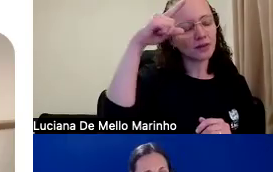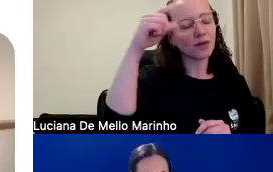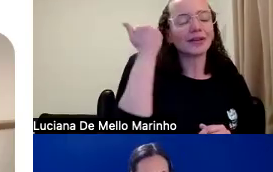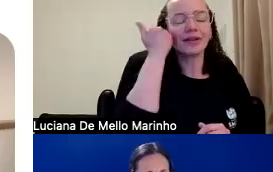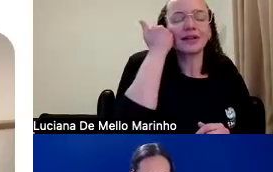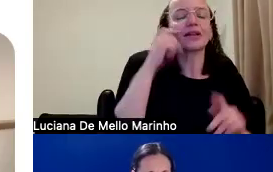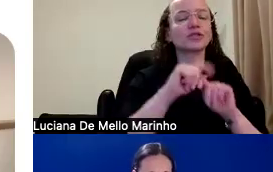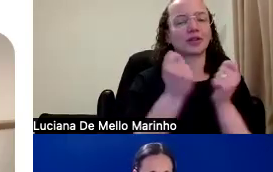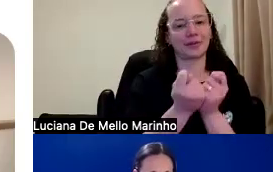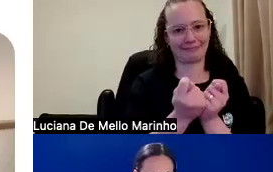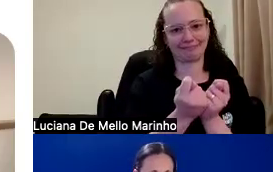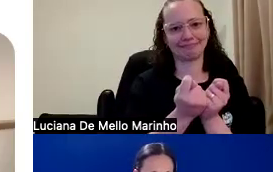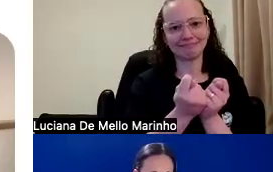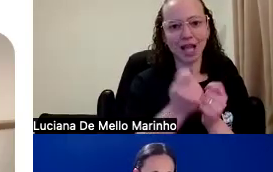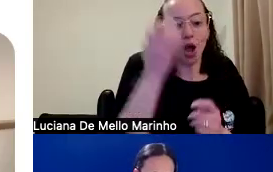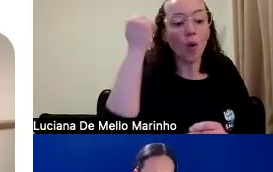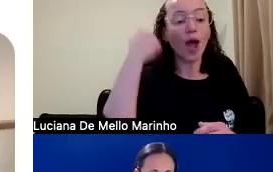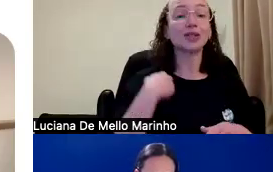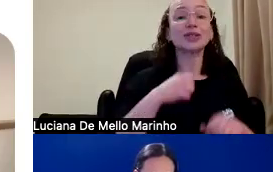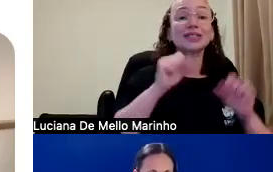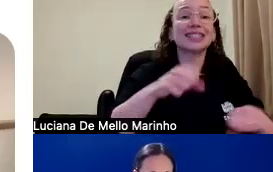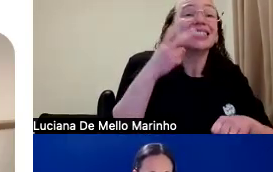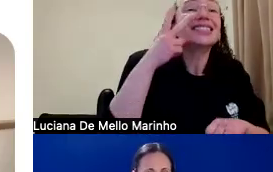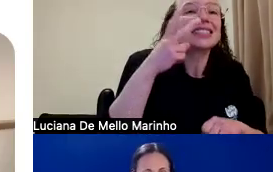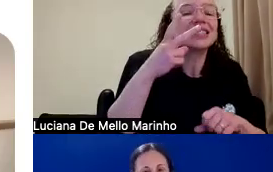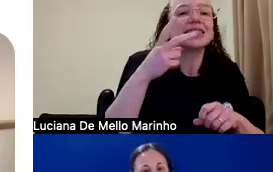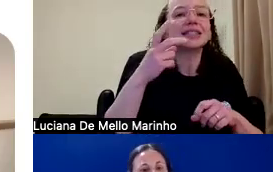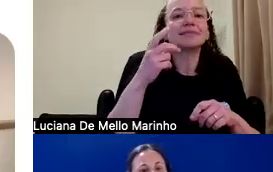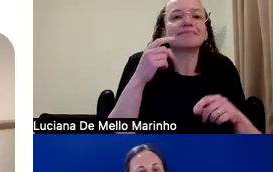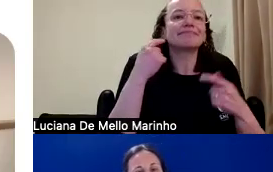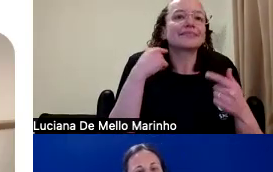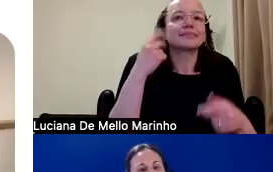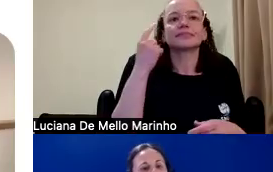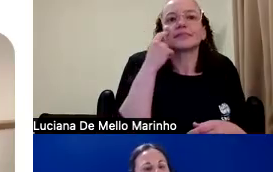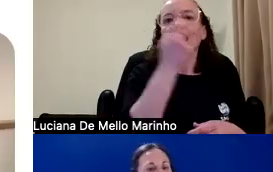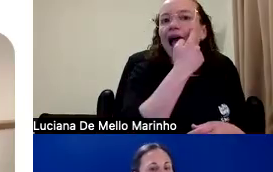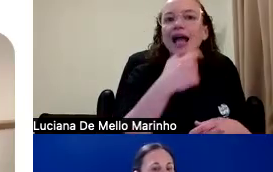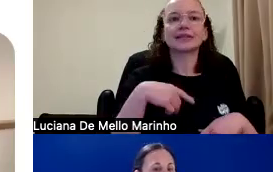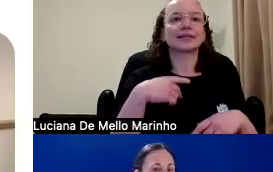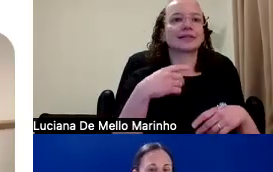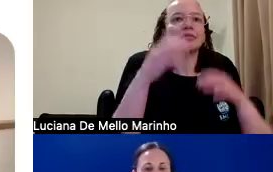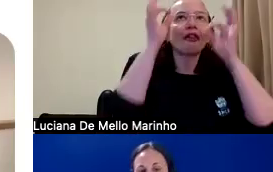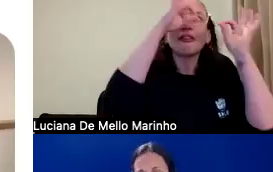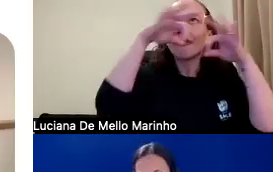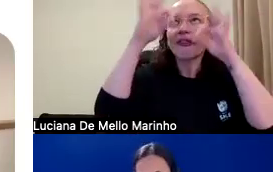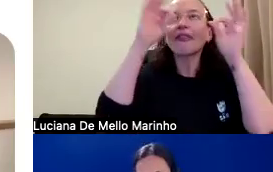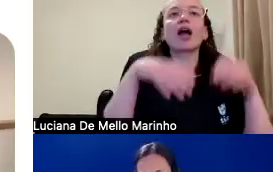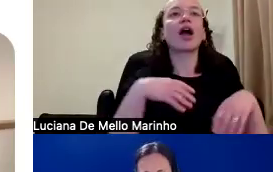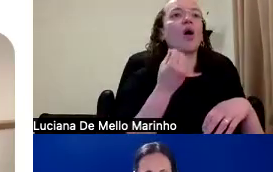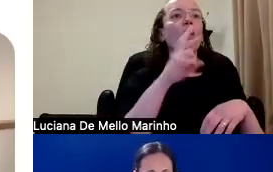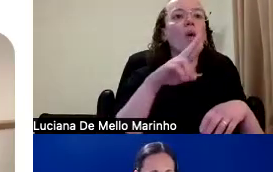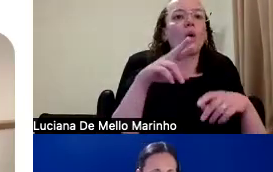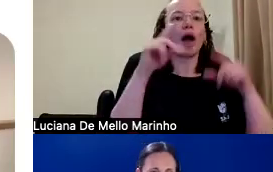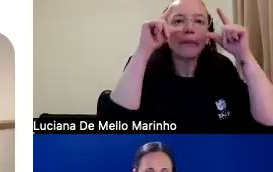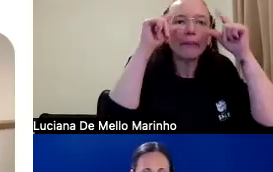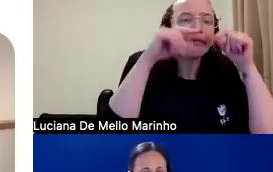can request that for the dental team, because we need to be able to see their eyes and